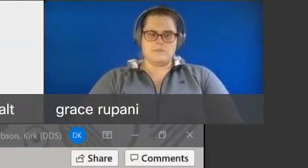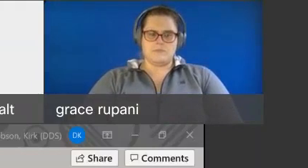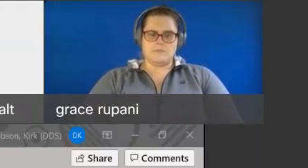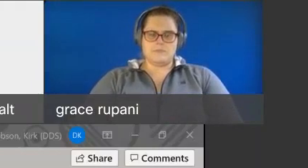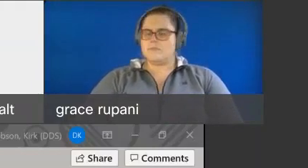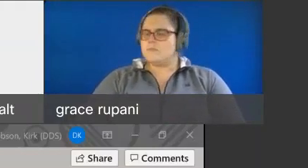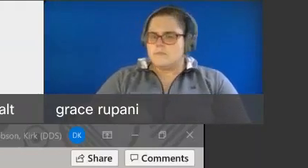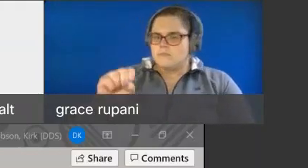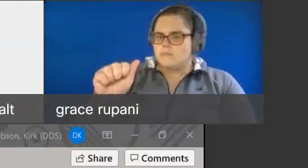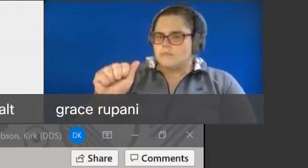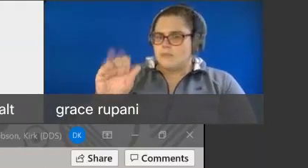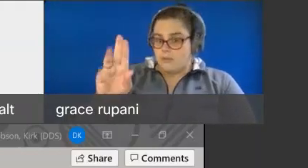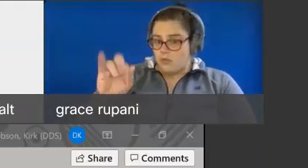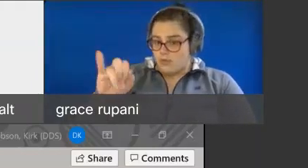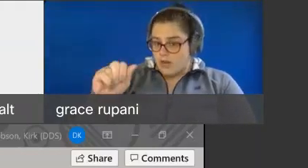Sabrina Mims?